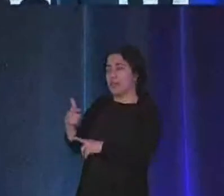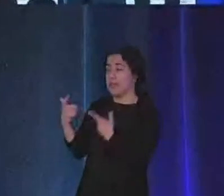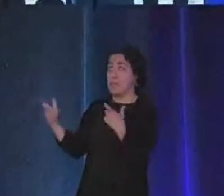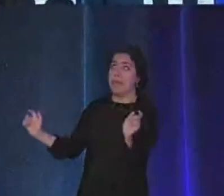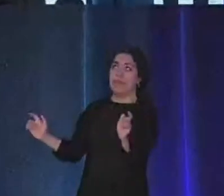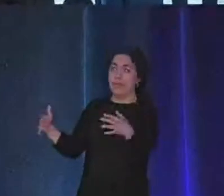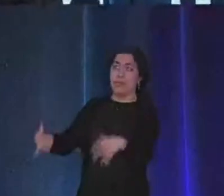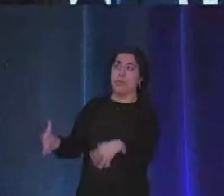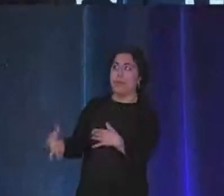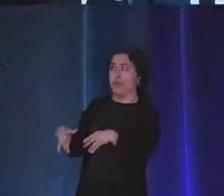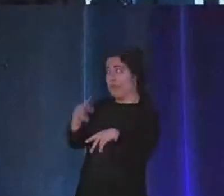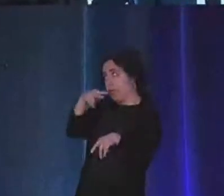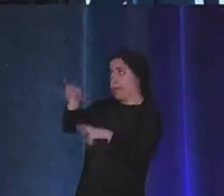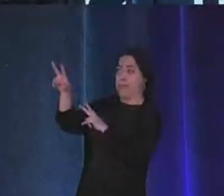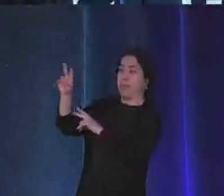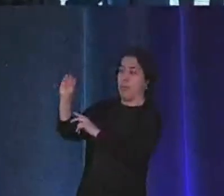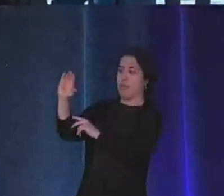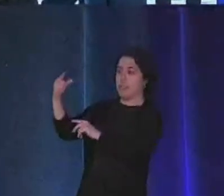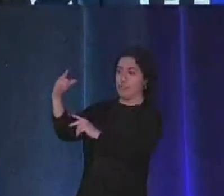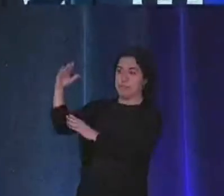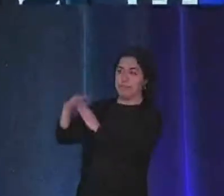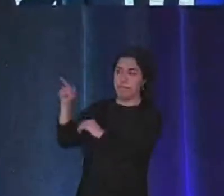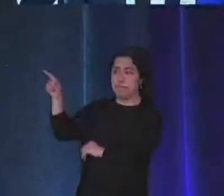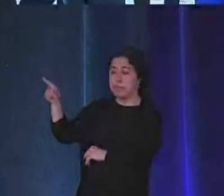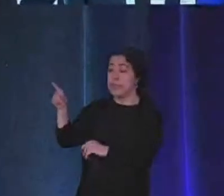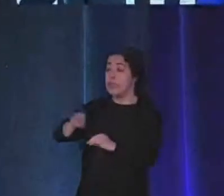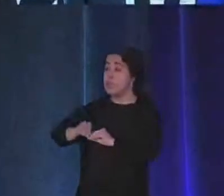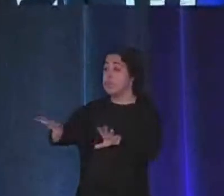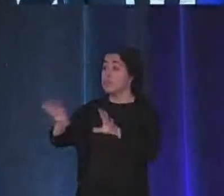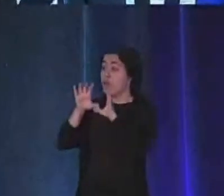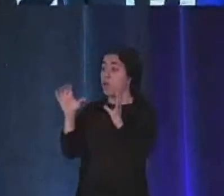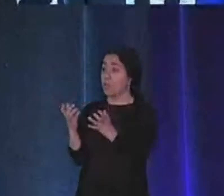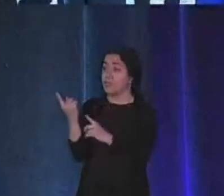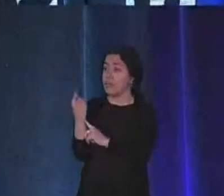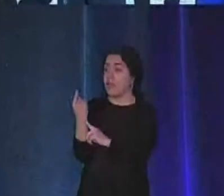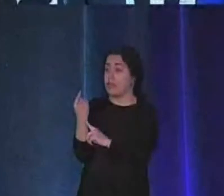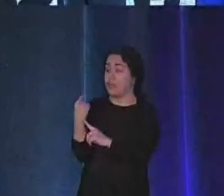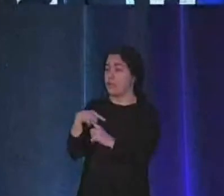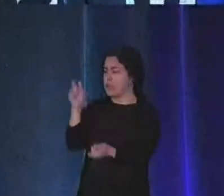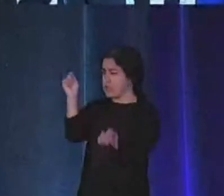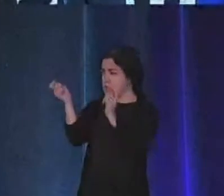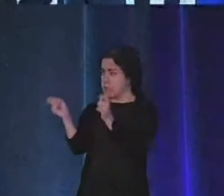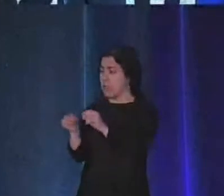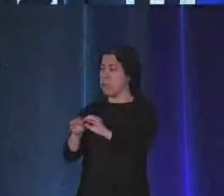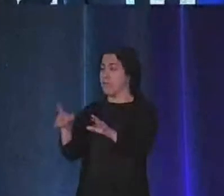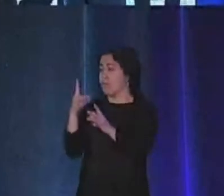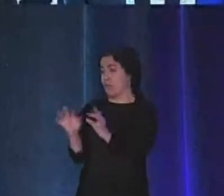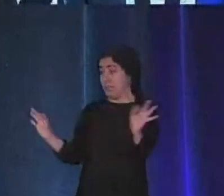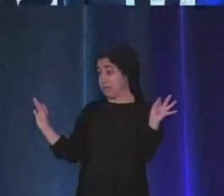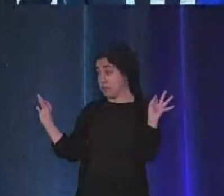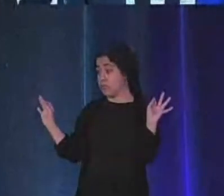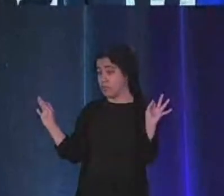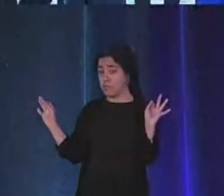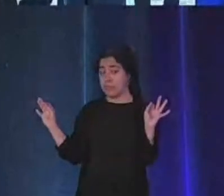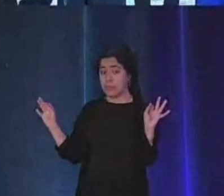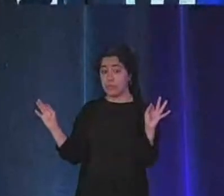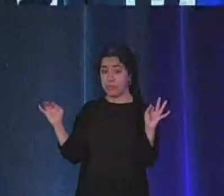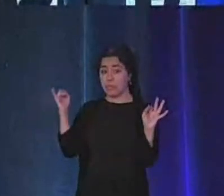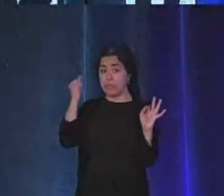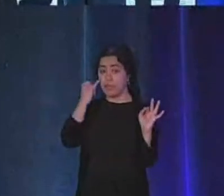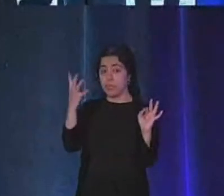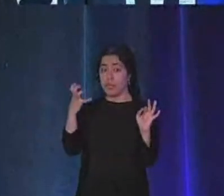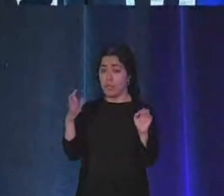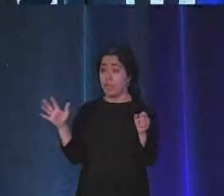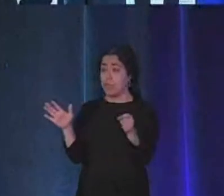put out a course last year, and we repackaged it and put it out there for free. And if you want the